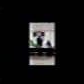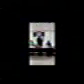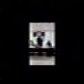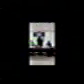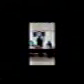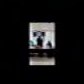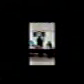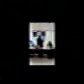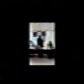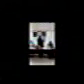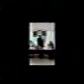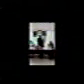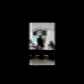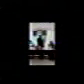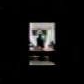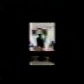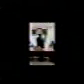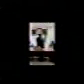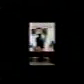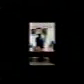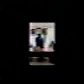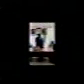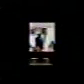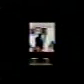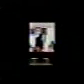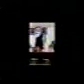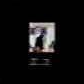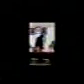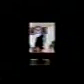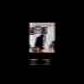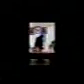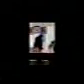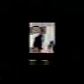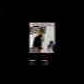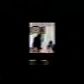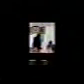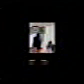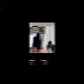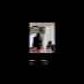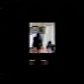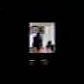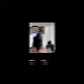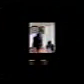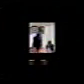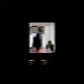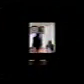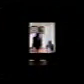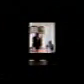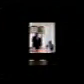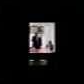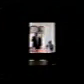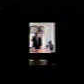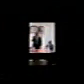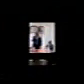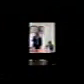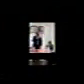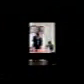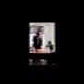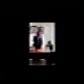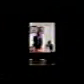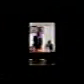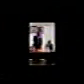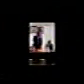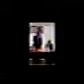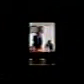strength. Ability is might. Ability is power. And when there's a combination of ability and